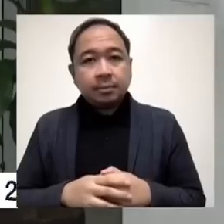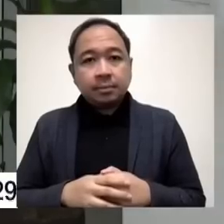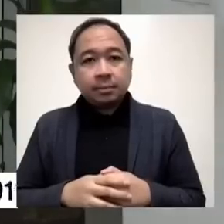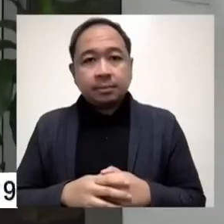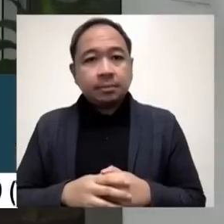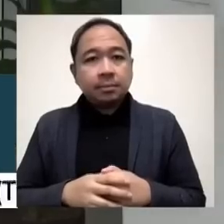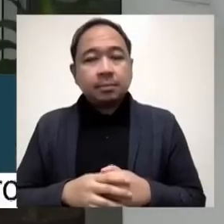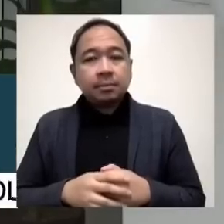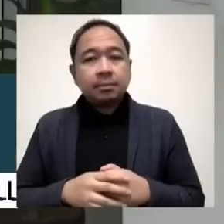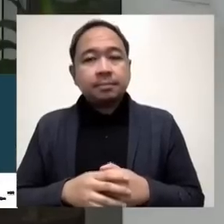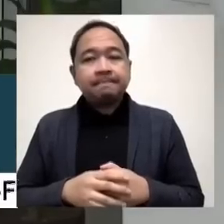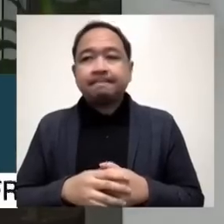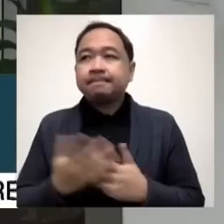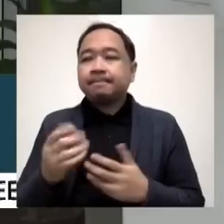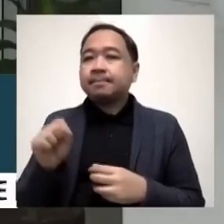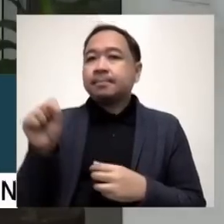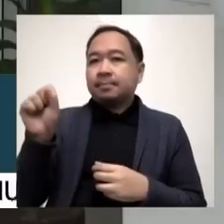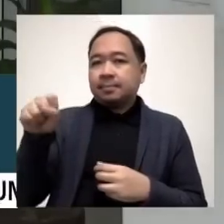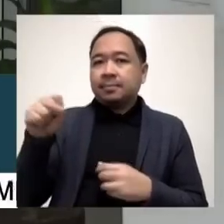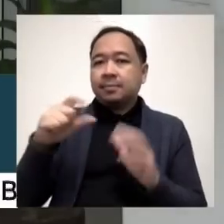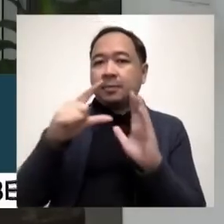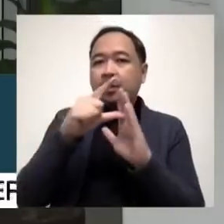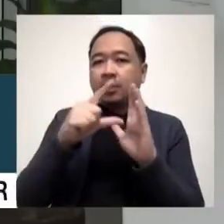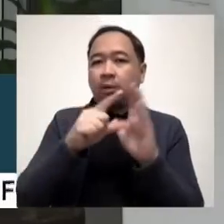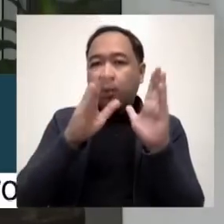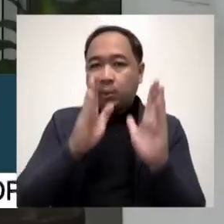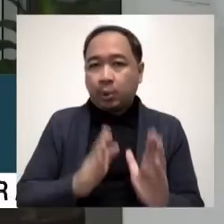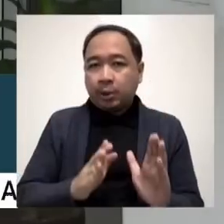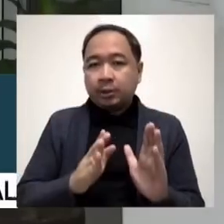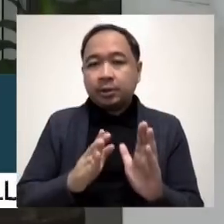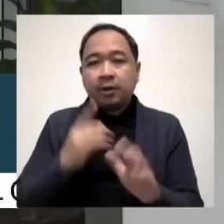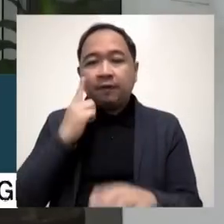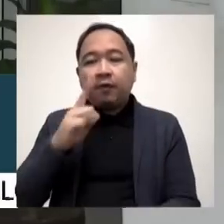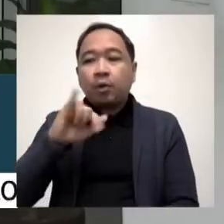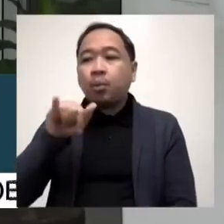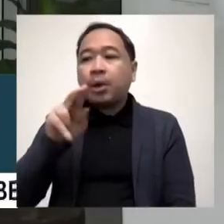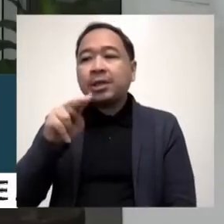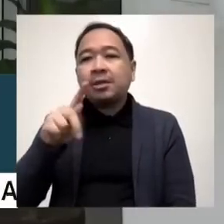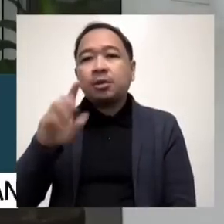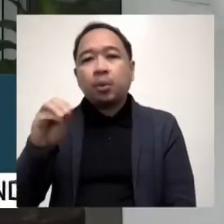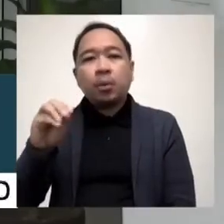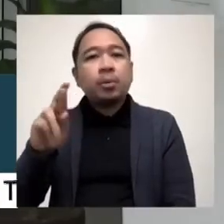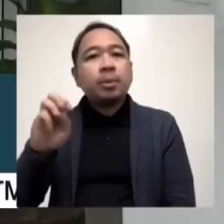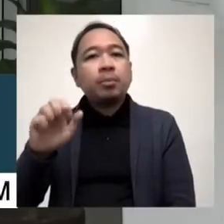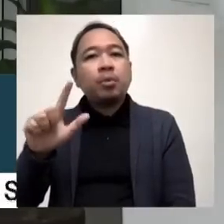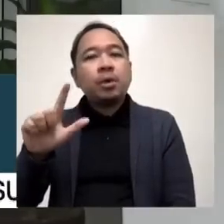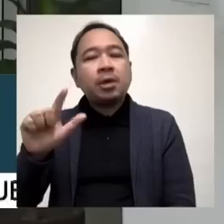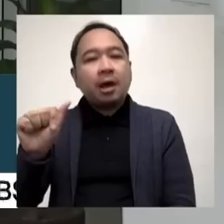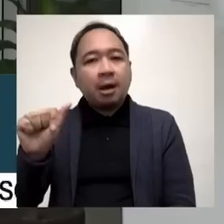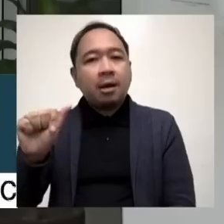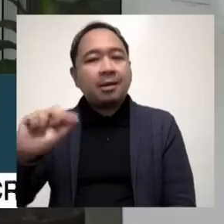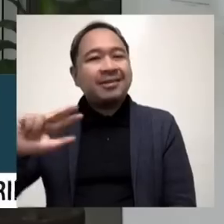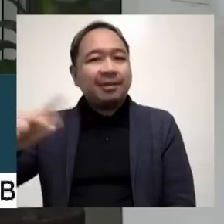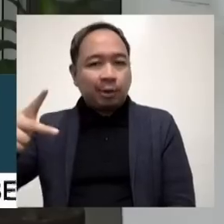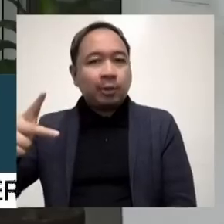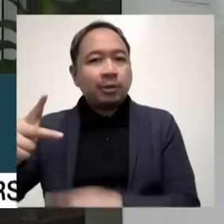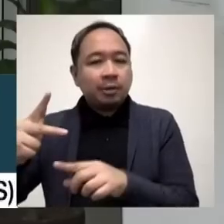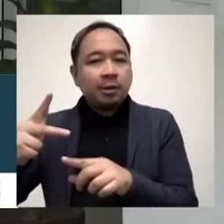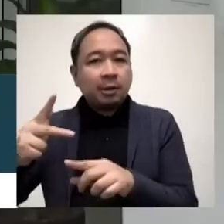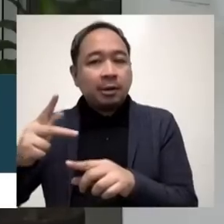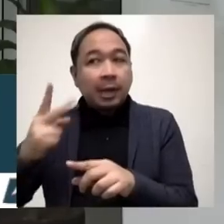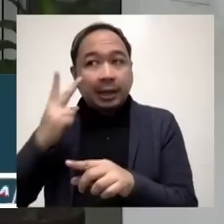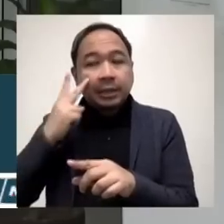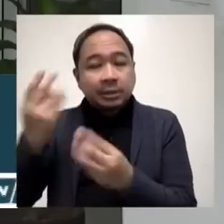Yes, Carmina, the lawyers of Juanito Remulla III confirmed to us that they are awaiting for